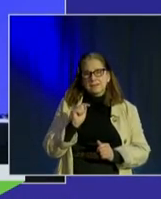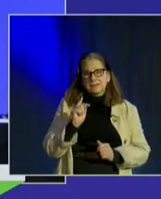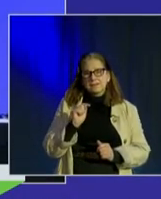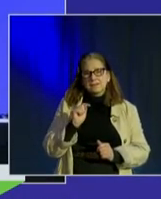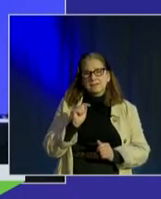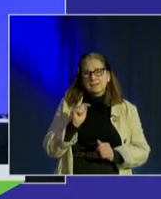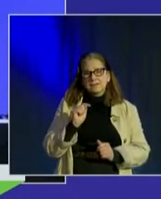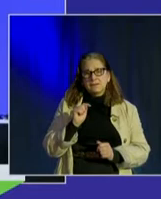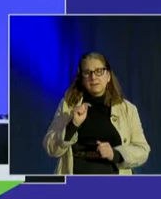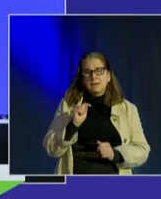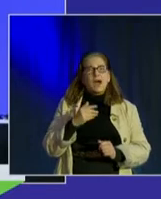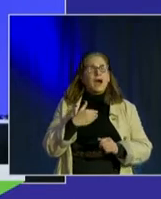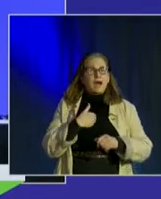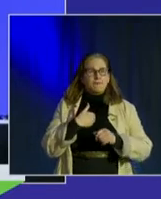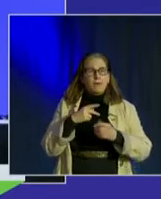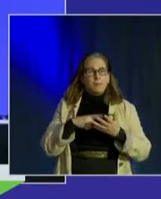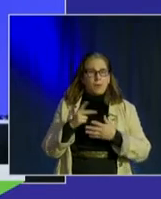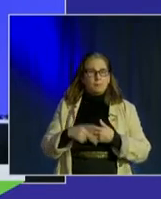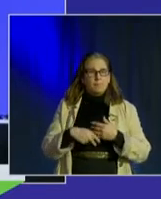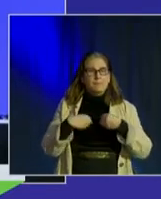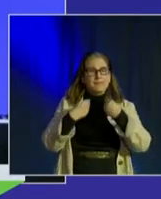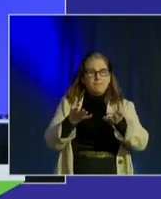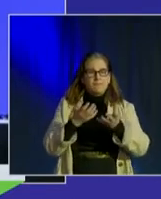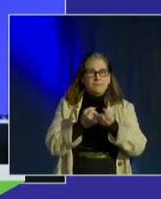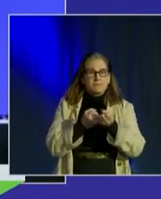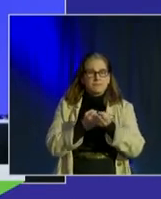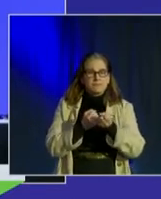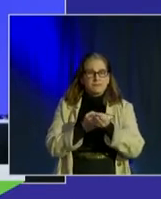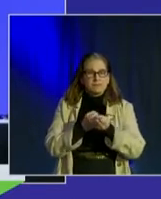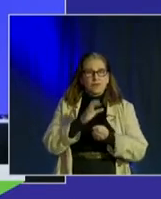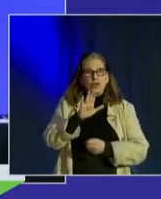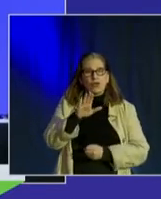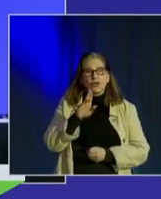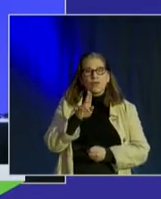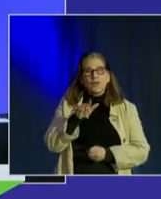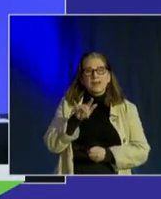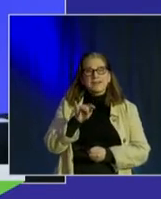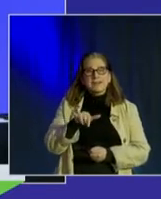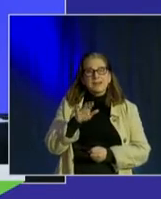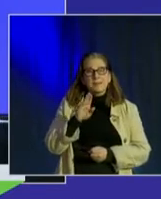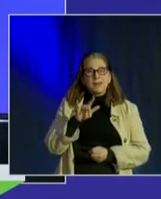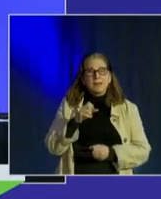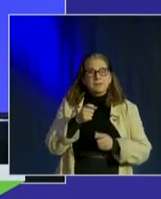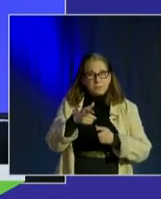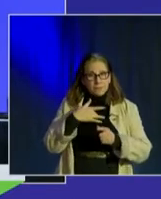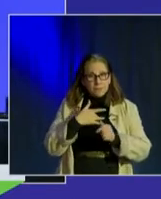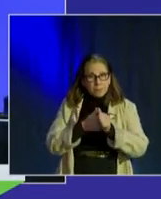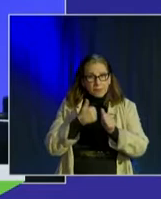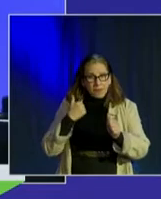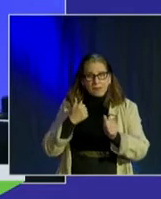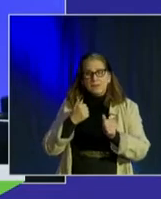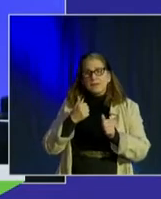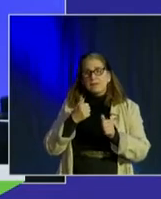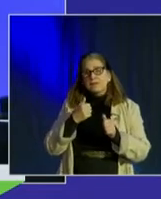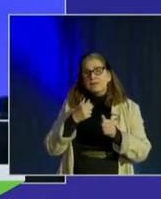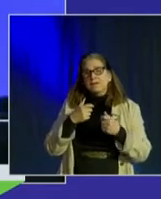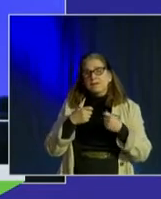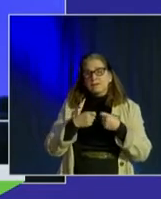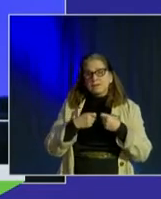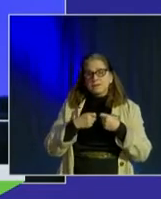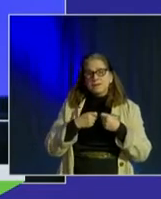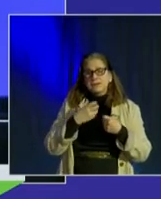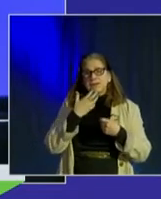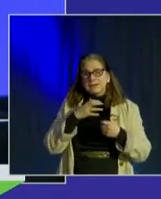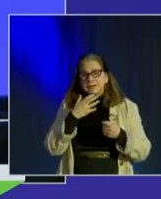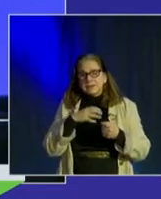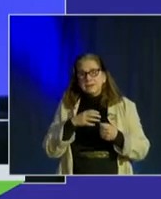was excited, today you'll see us talk about DC Hope a lot. And HOPE stands for Health, Opportunity, Prosperity, and